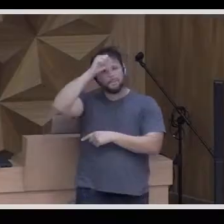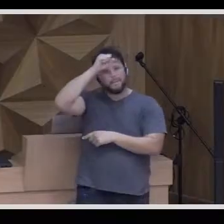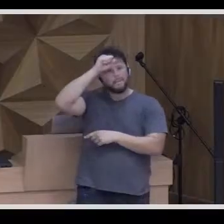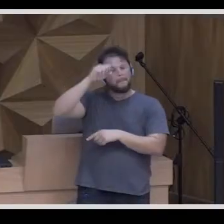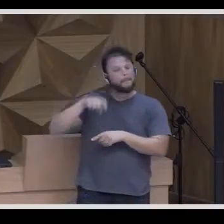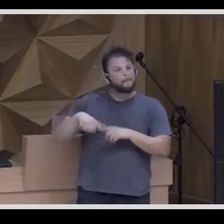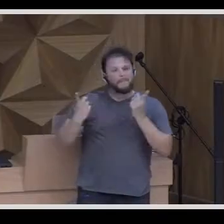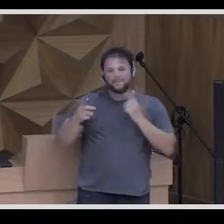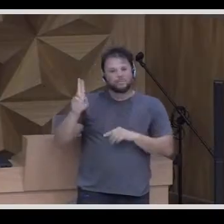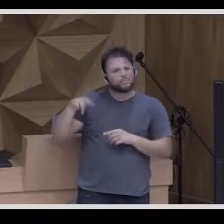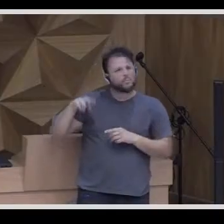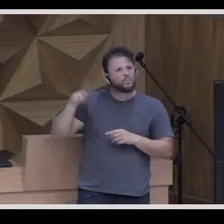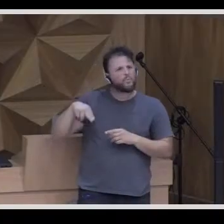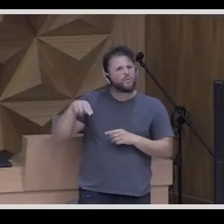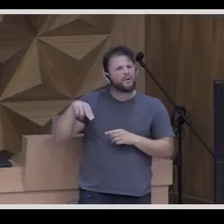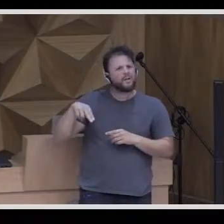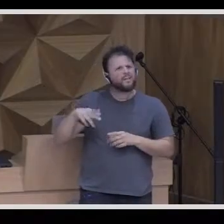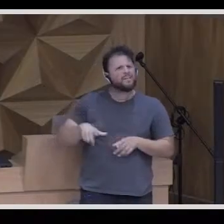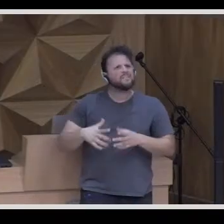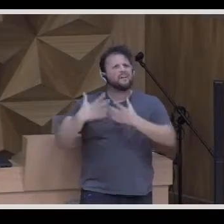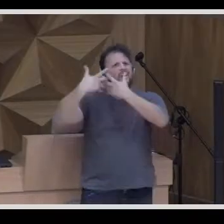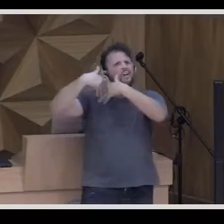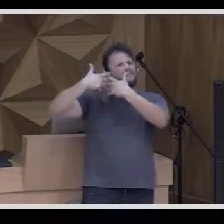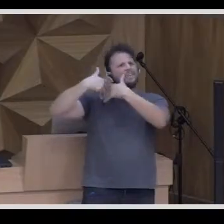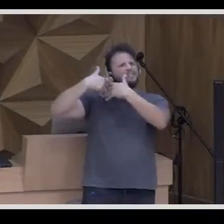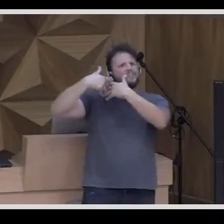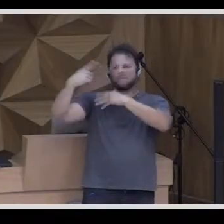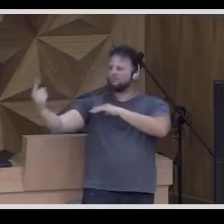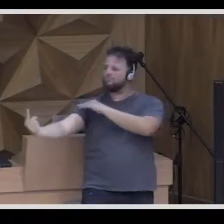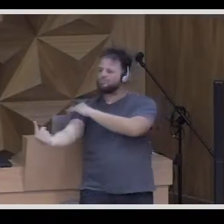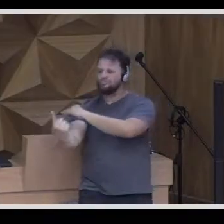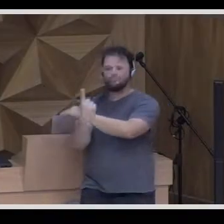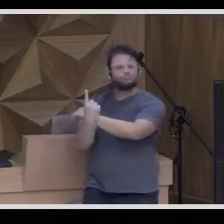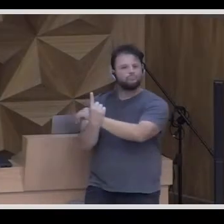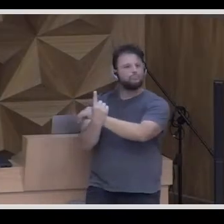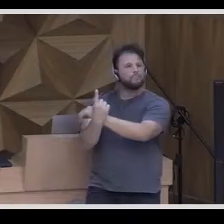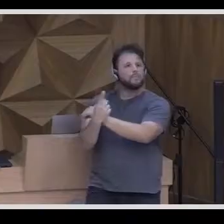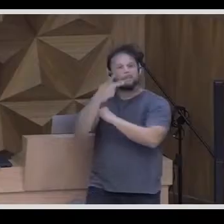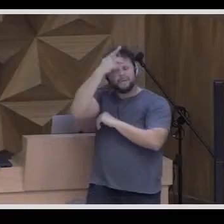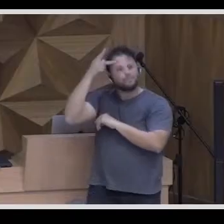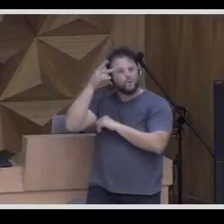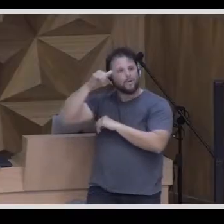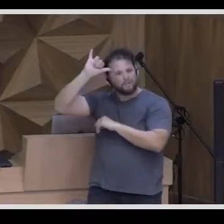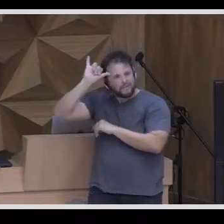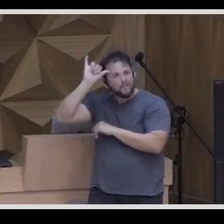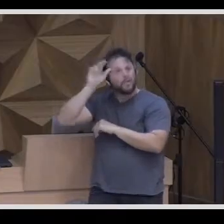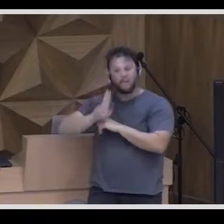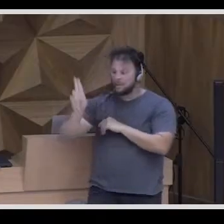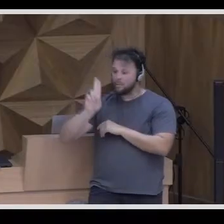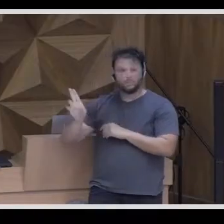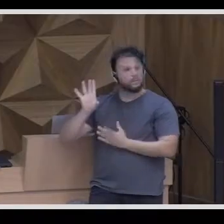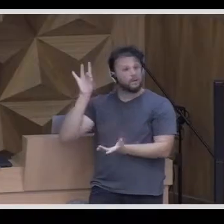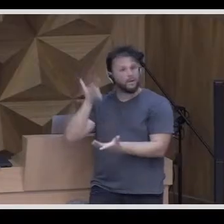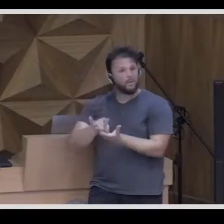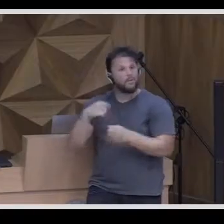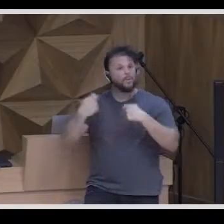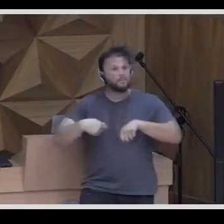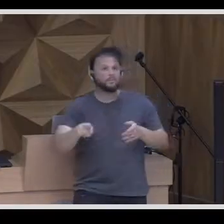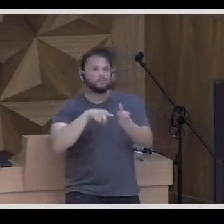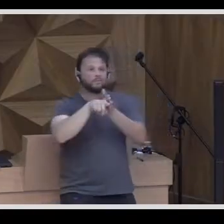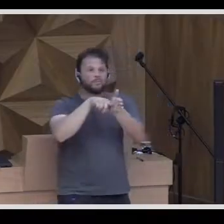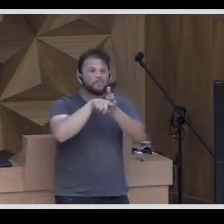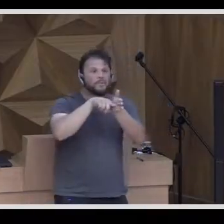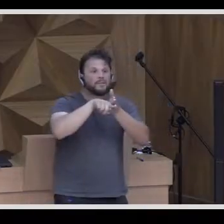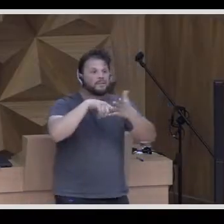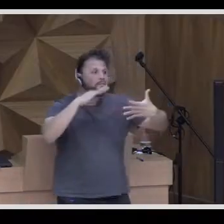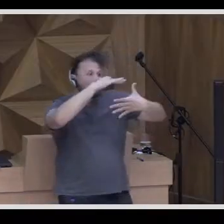so I had a student doing some what I would call really low-level, basic HCI work in that project, doing